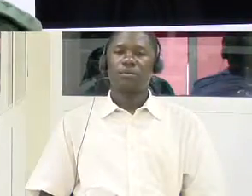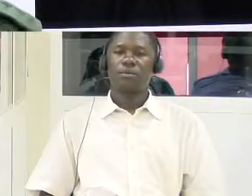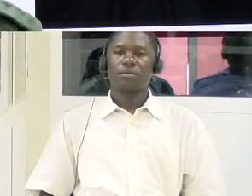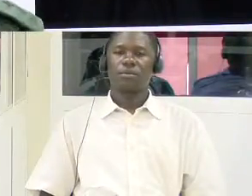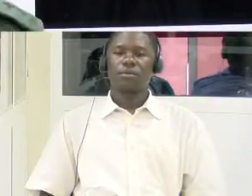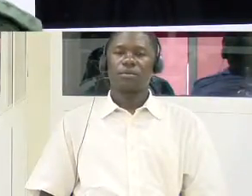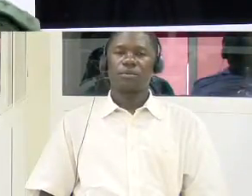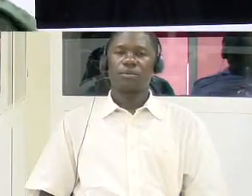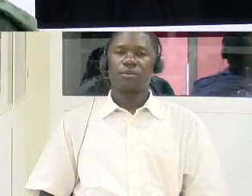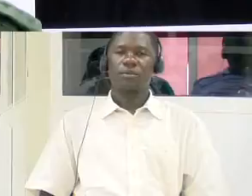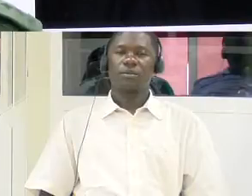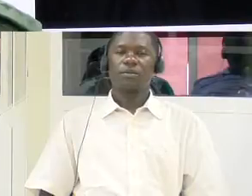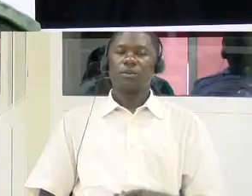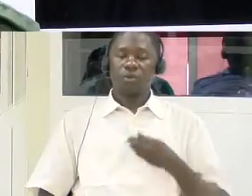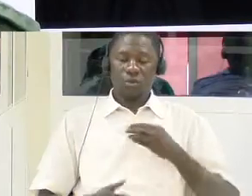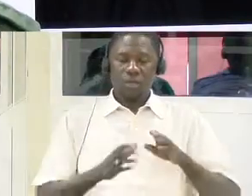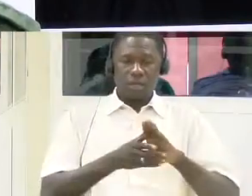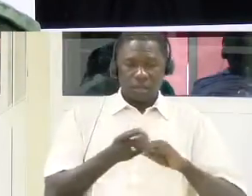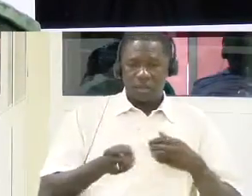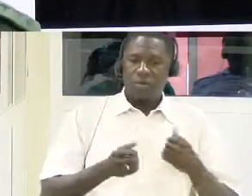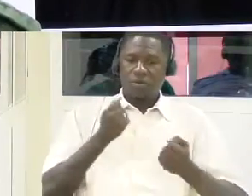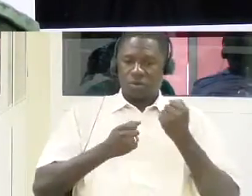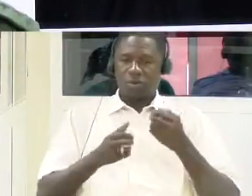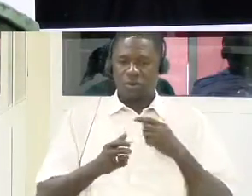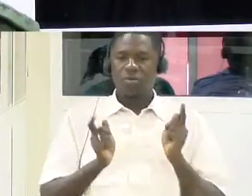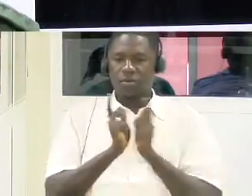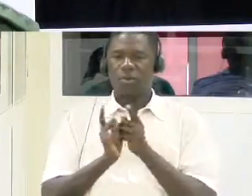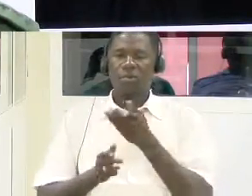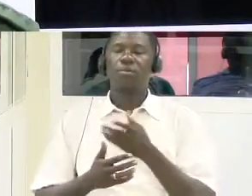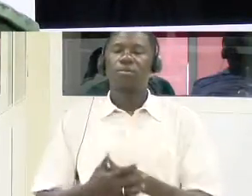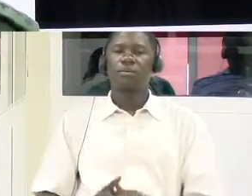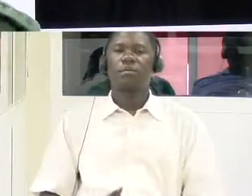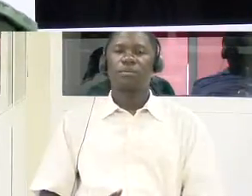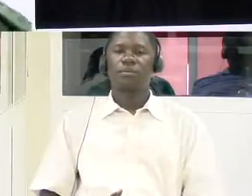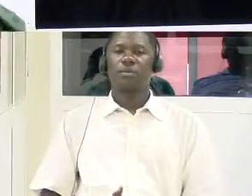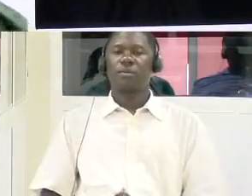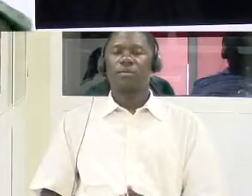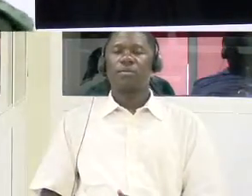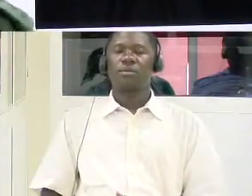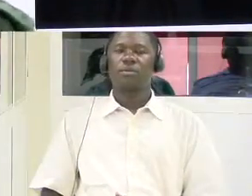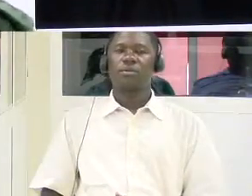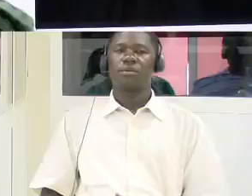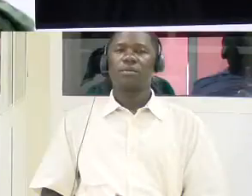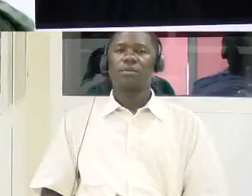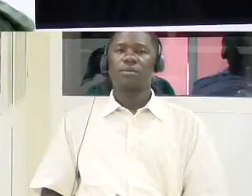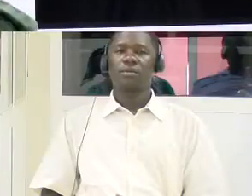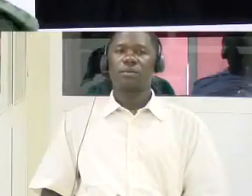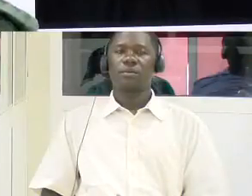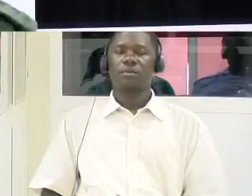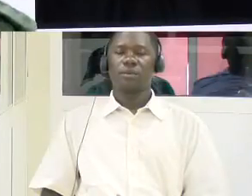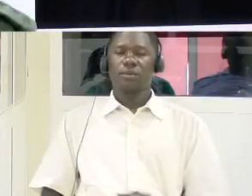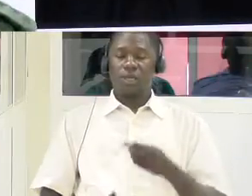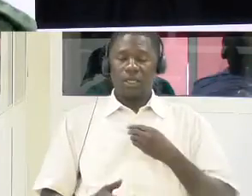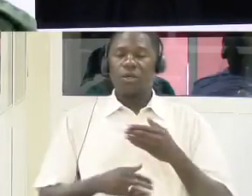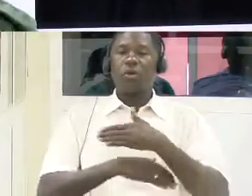the vehicle, and then I went to meet him. When I went to meet him, and the moment I arrived, he opened the